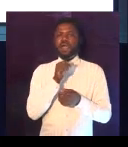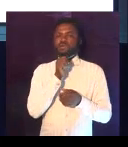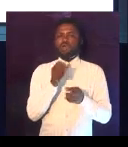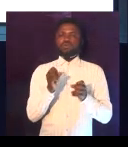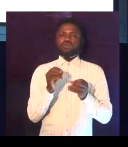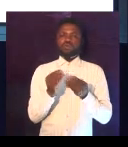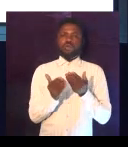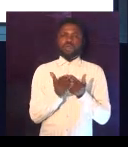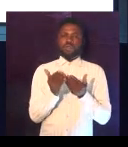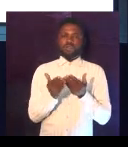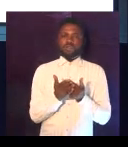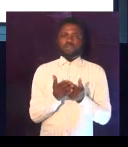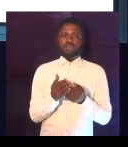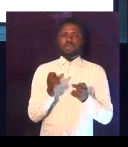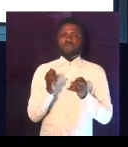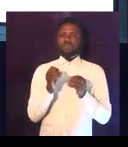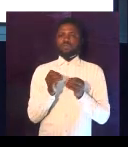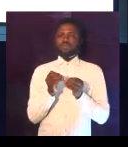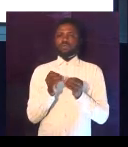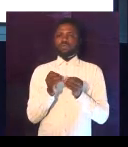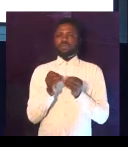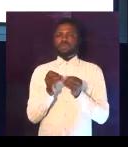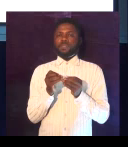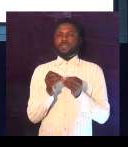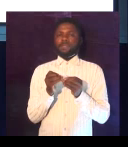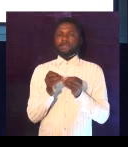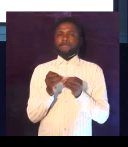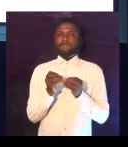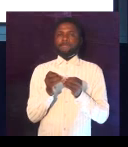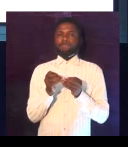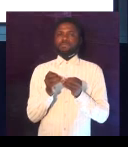some are not so easy for you. So